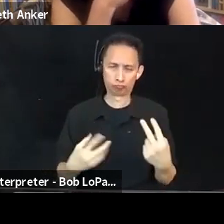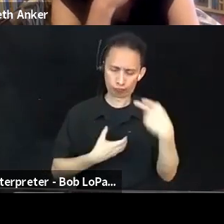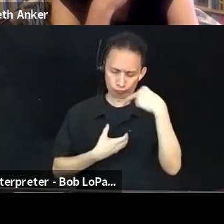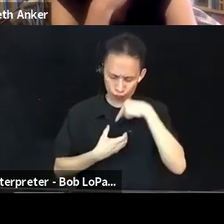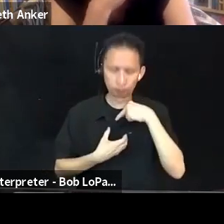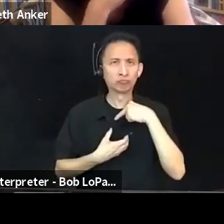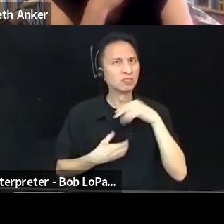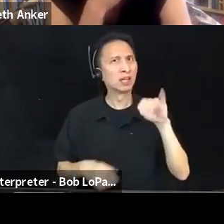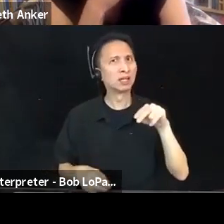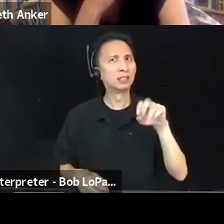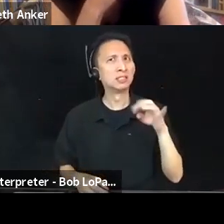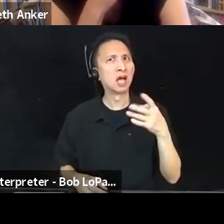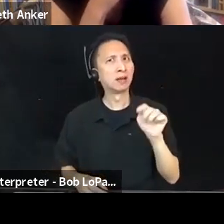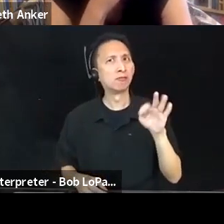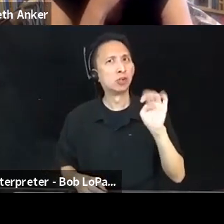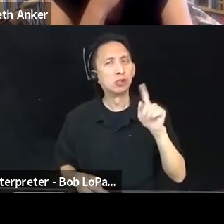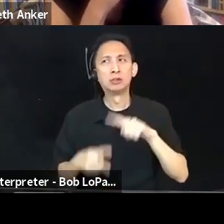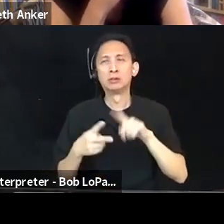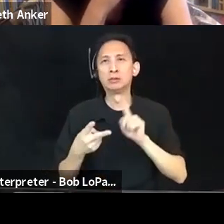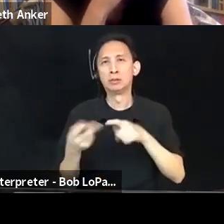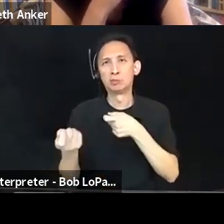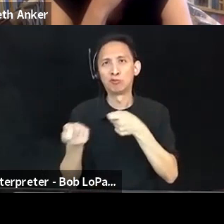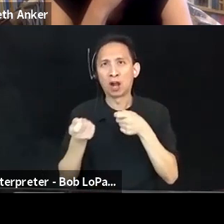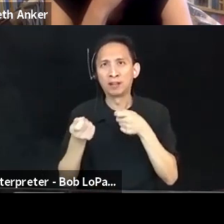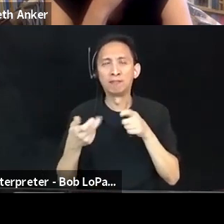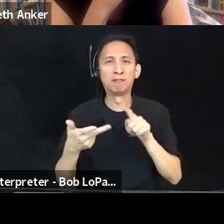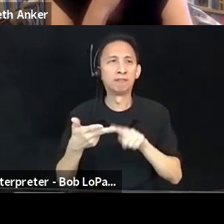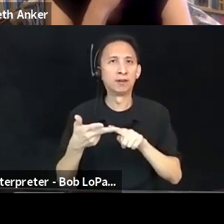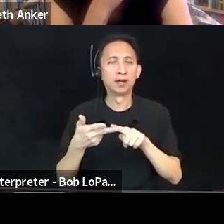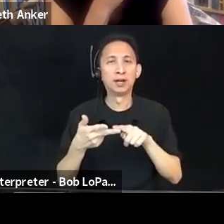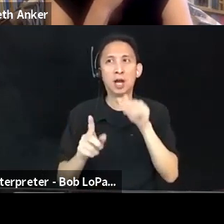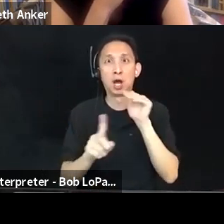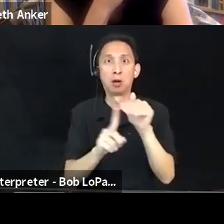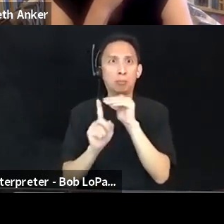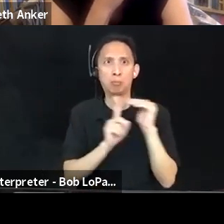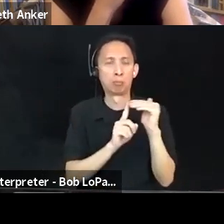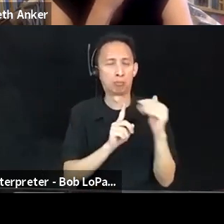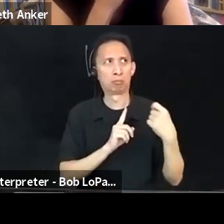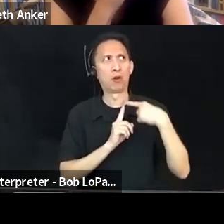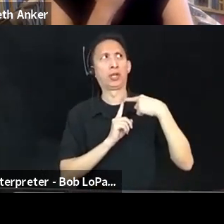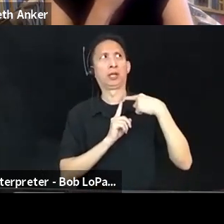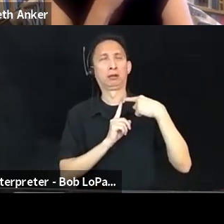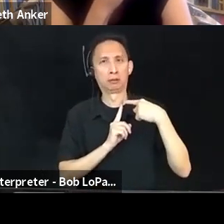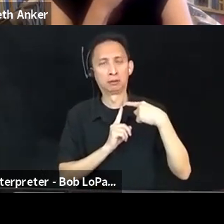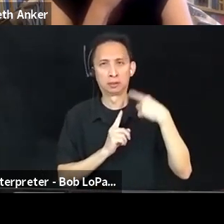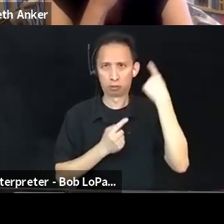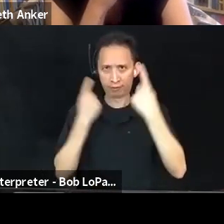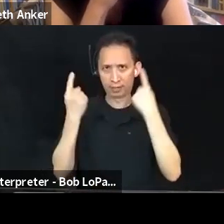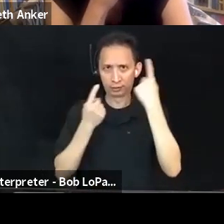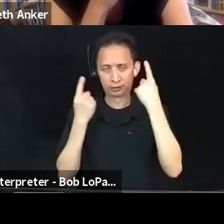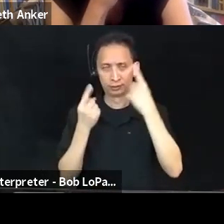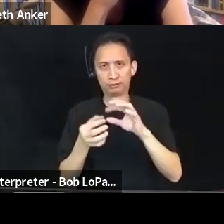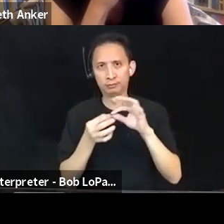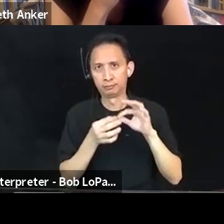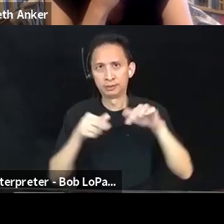and provoking, searching set of reflections on the politics of